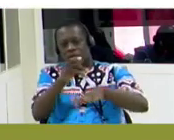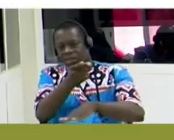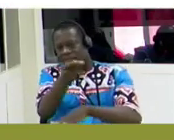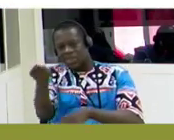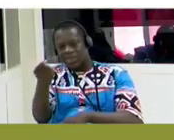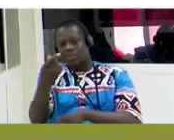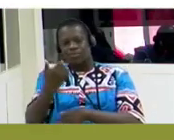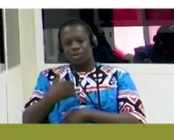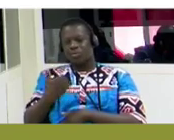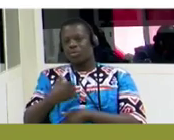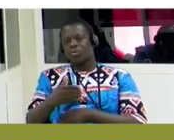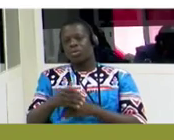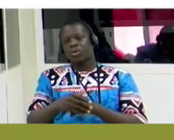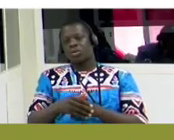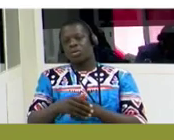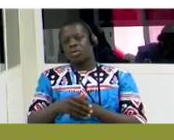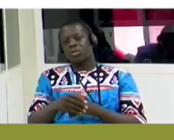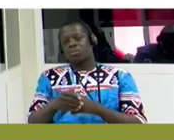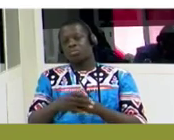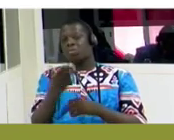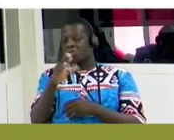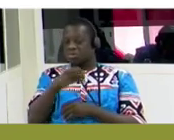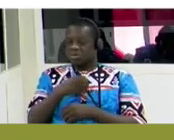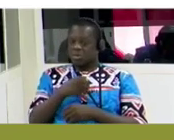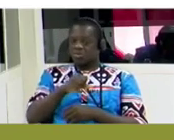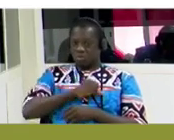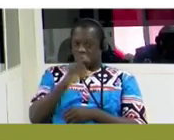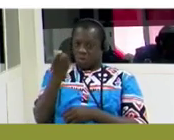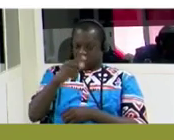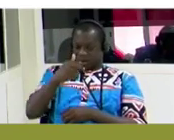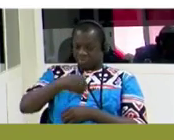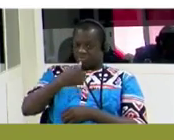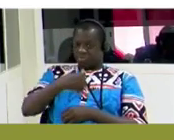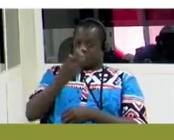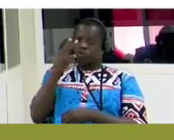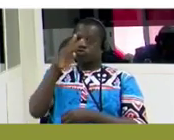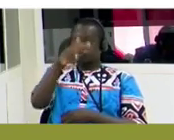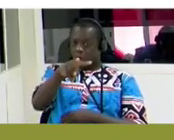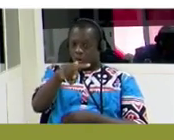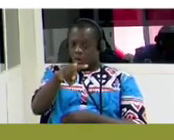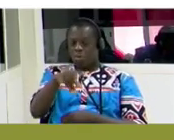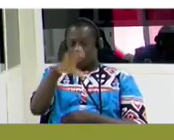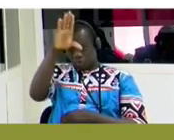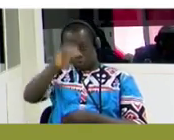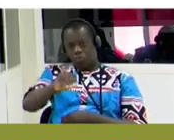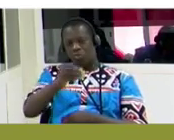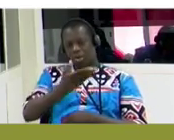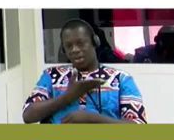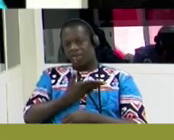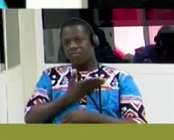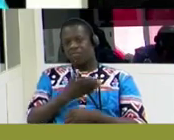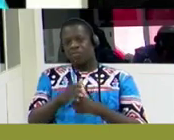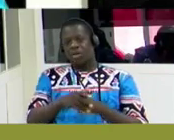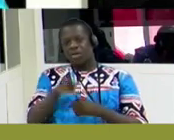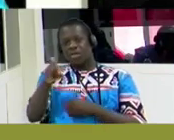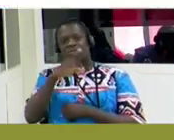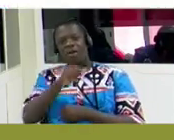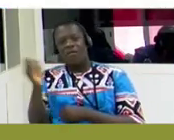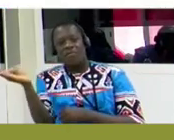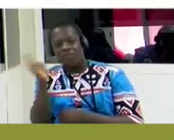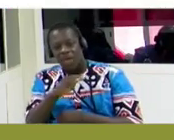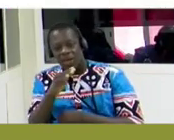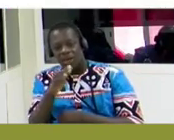can tell you that I what and what I saw, that he did it. Is he lying? He is